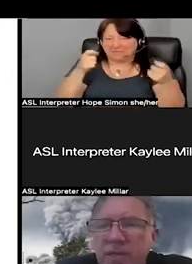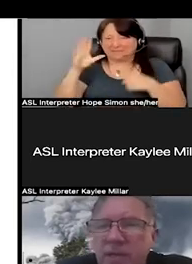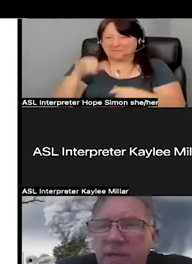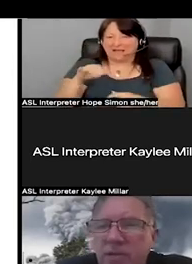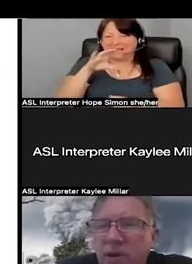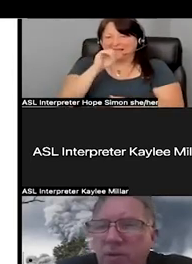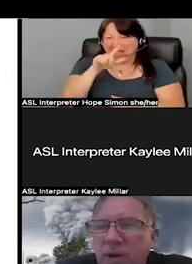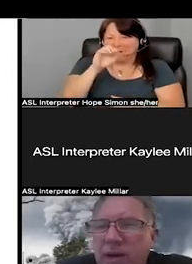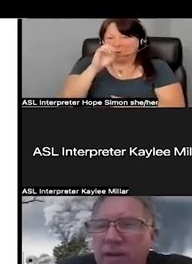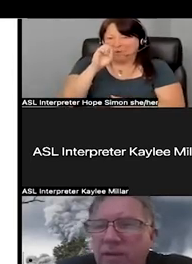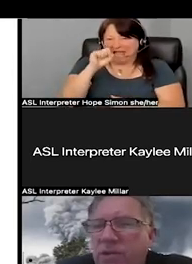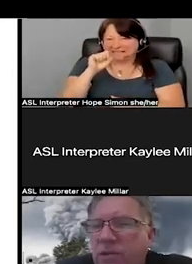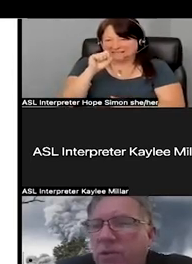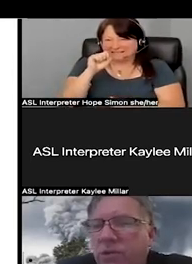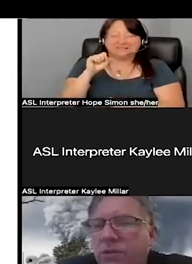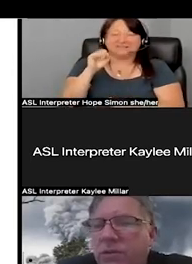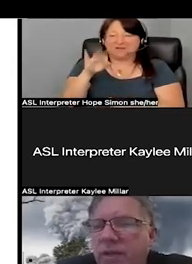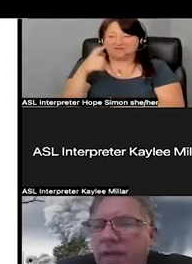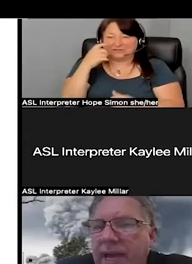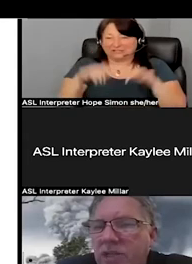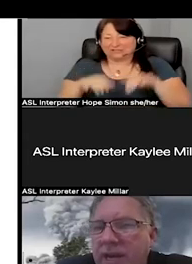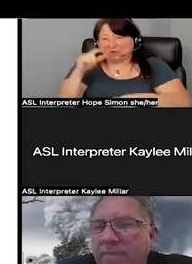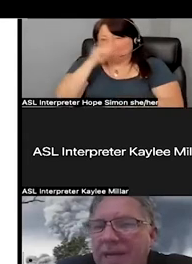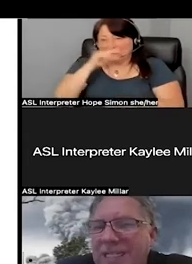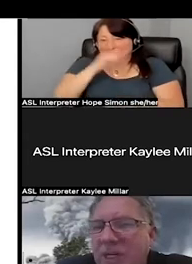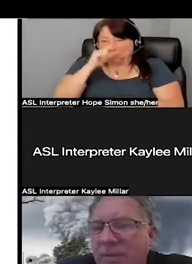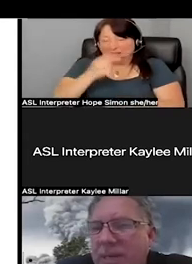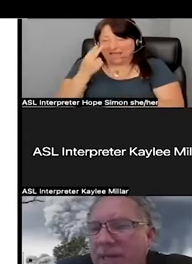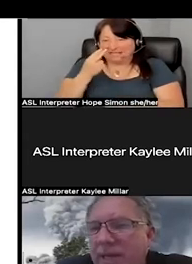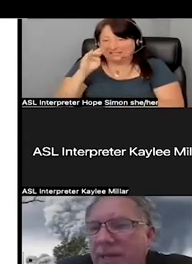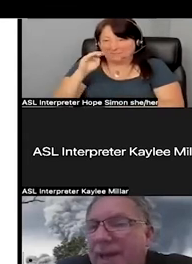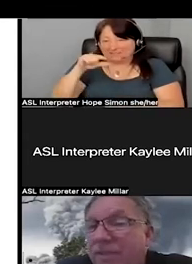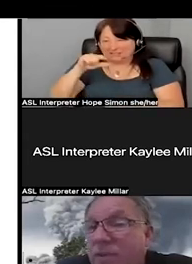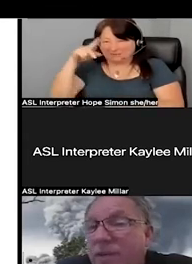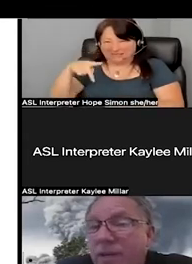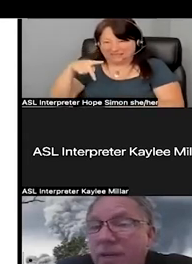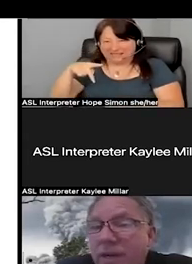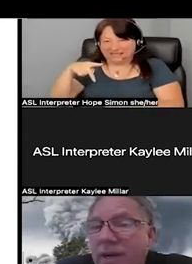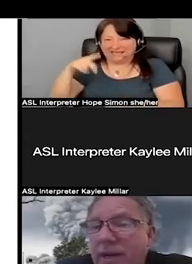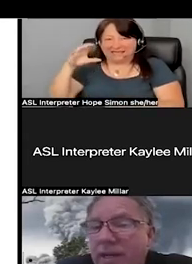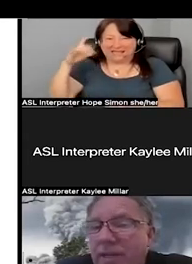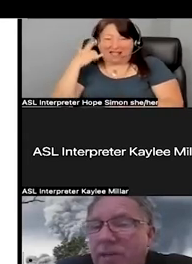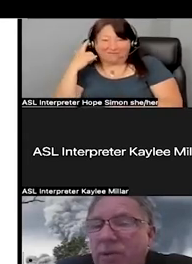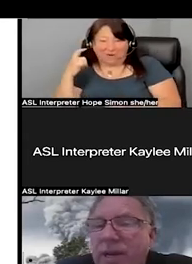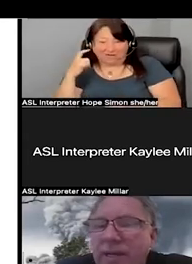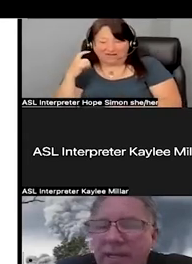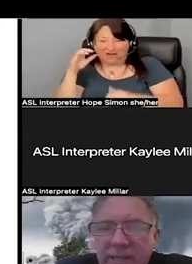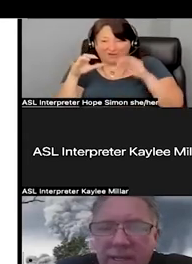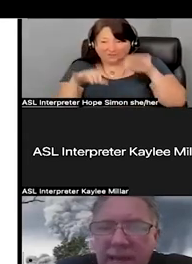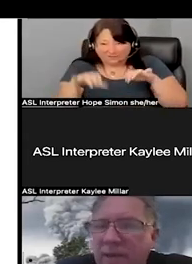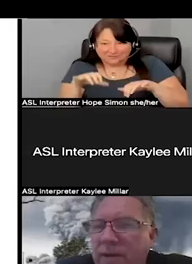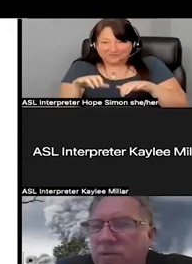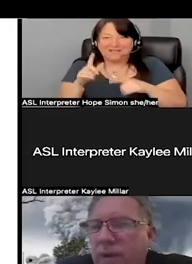OES. So if you just Google HMGP California, you will get a link